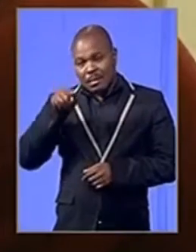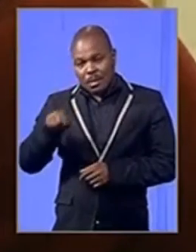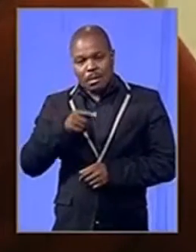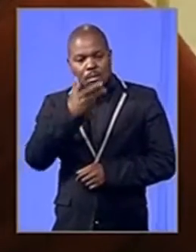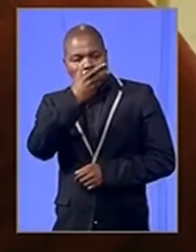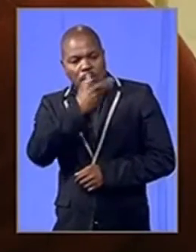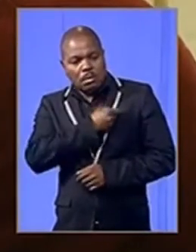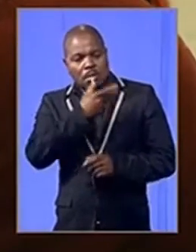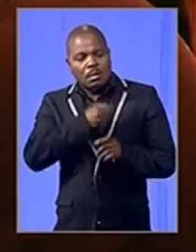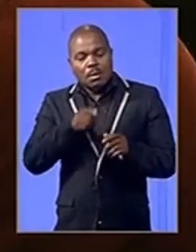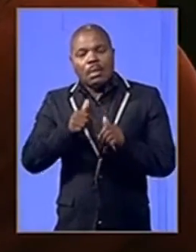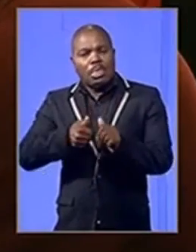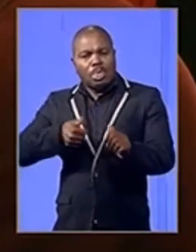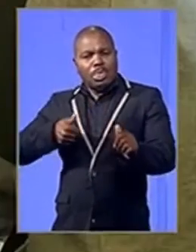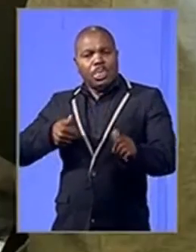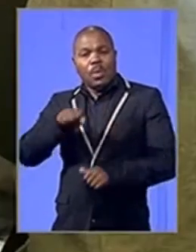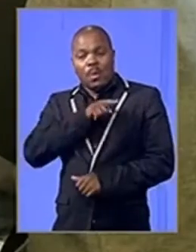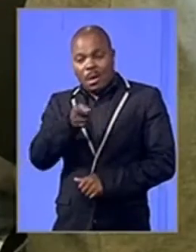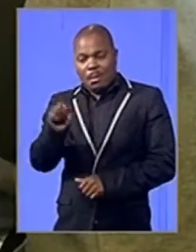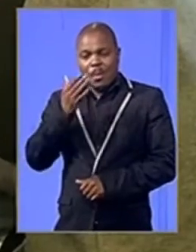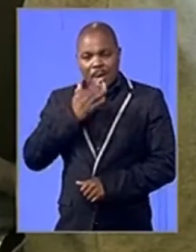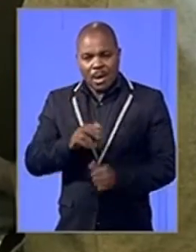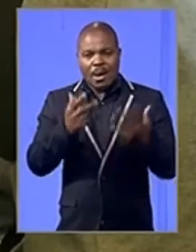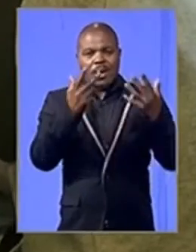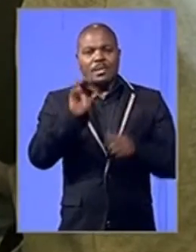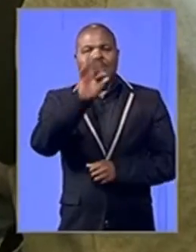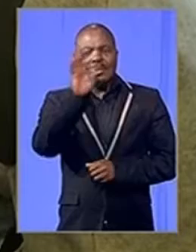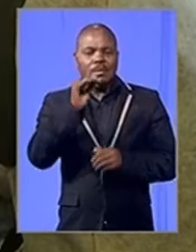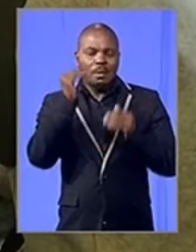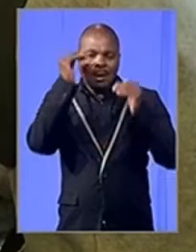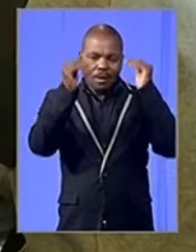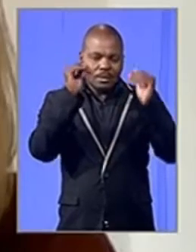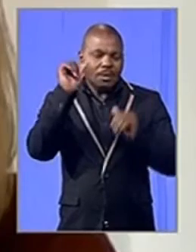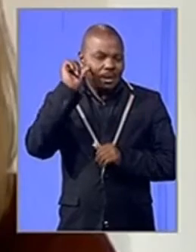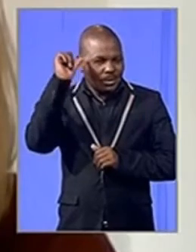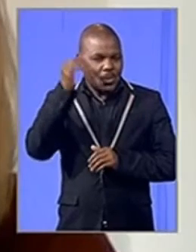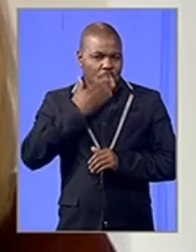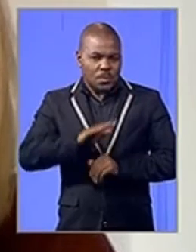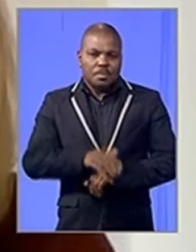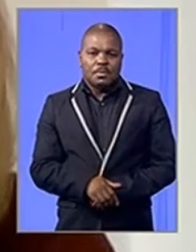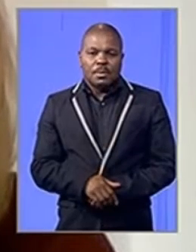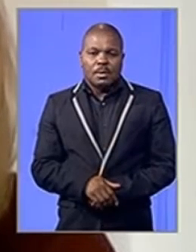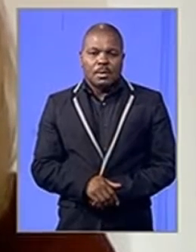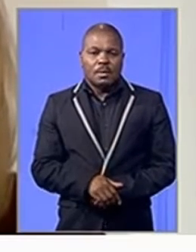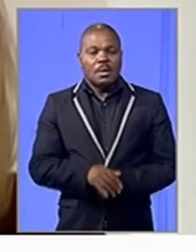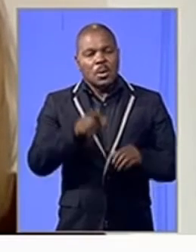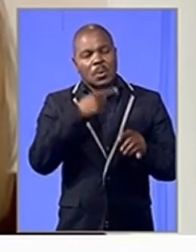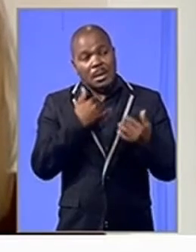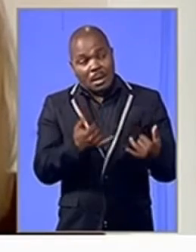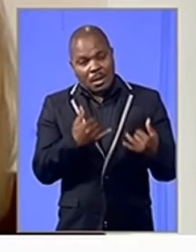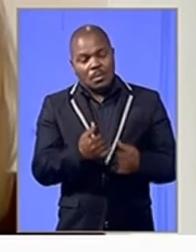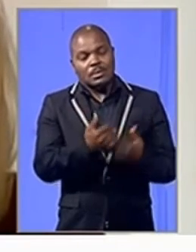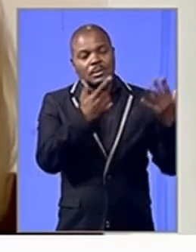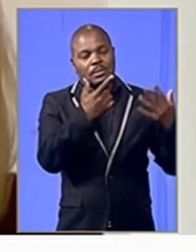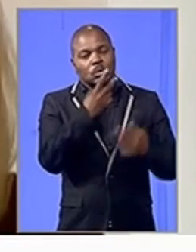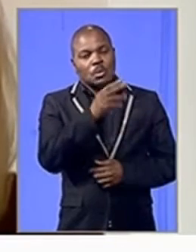yona a go enta diperesente di feta 80 a batho ba bagolo. Our findings show is that 72% of adults